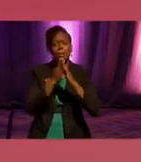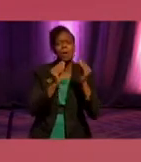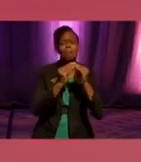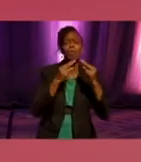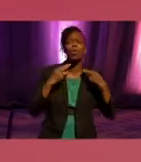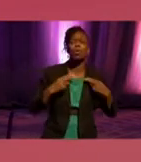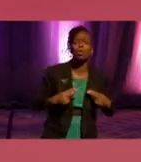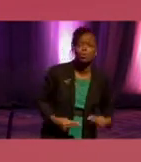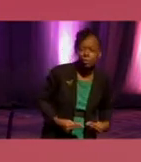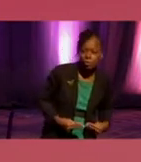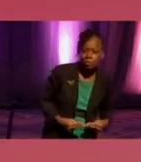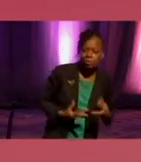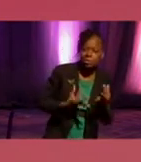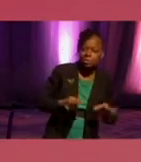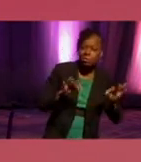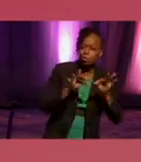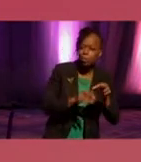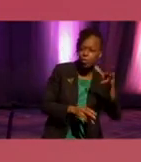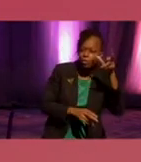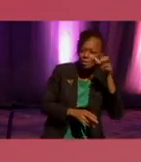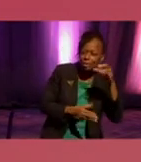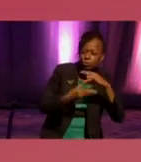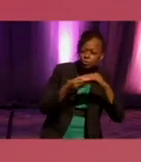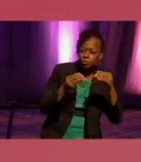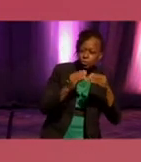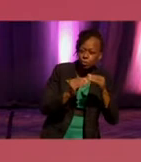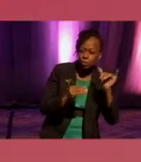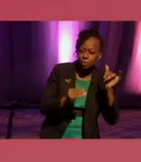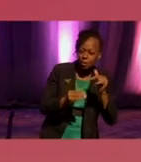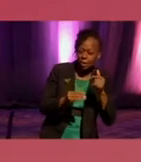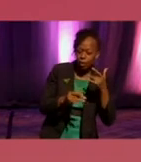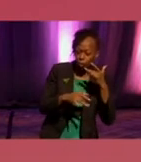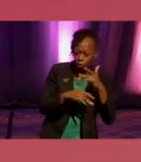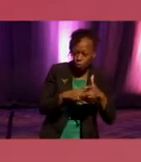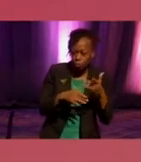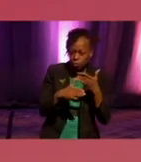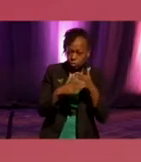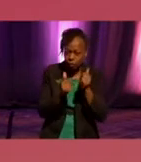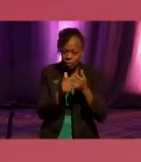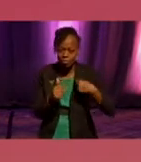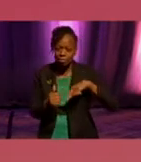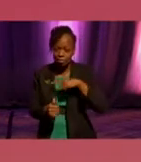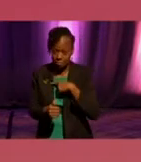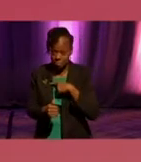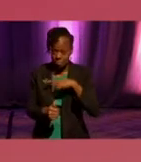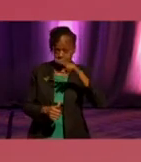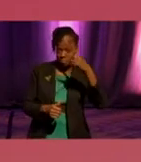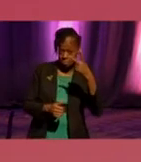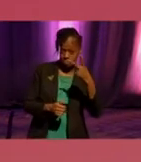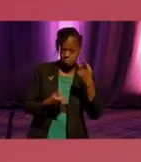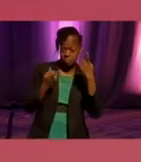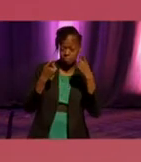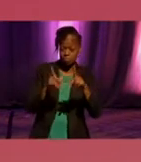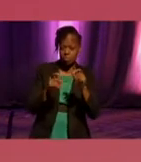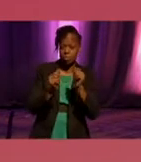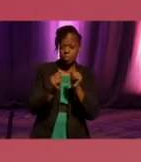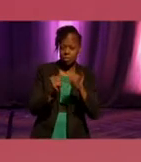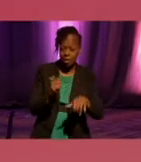so important to hear stories like that were shared. Secondly, I agree the social determinants of